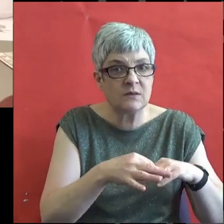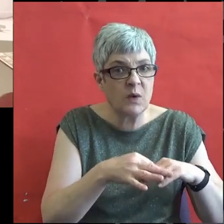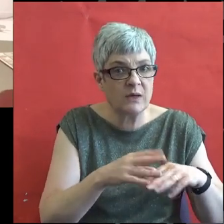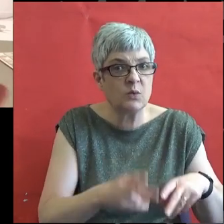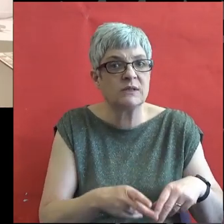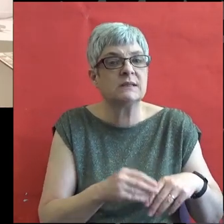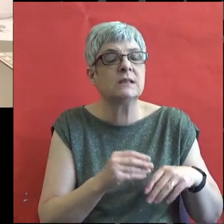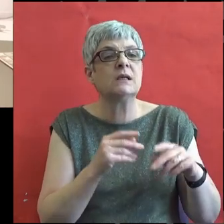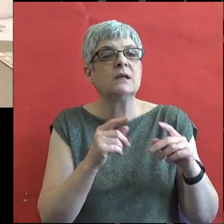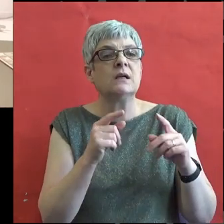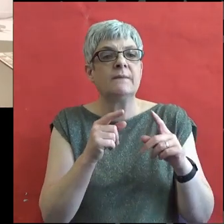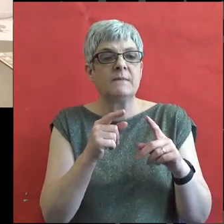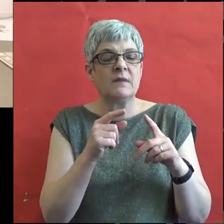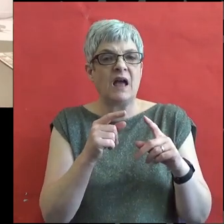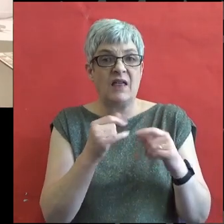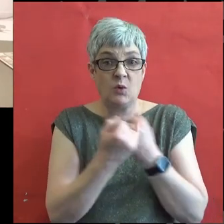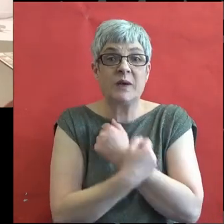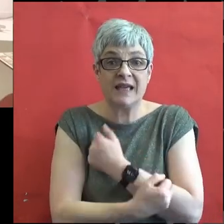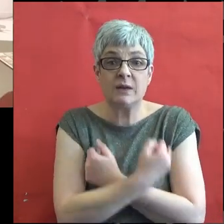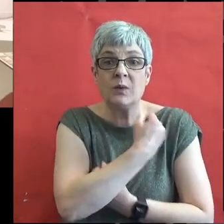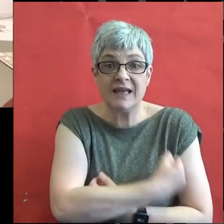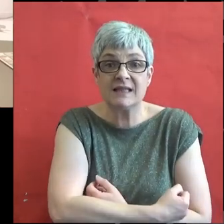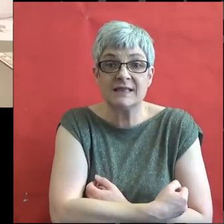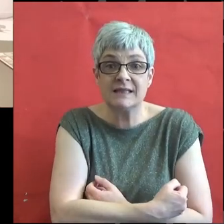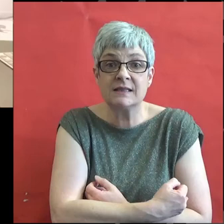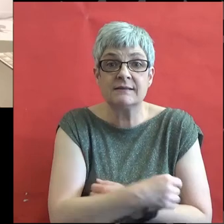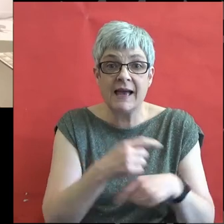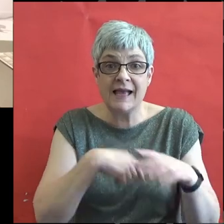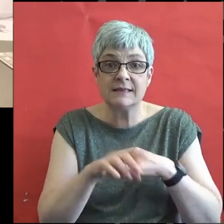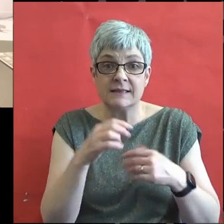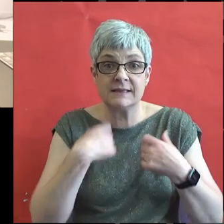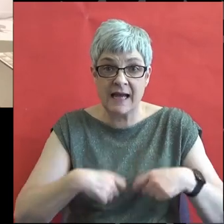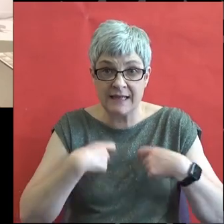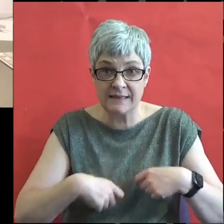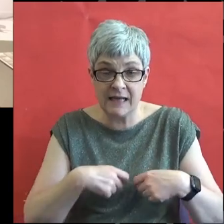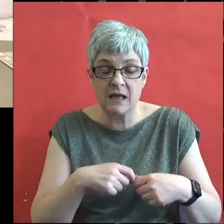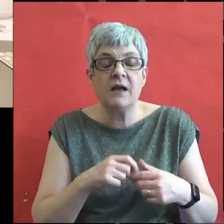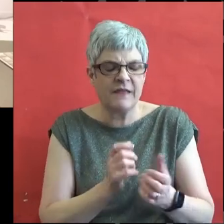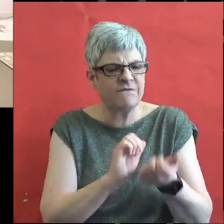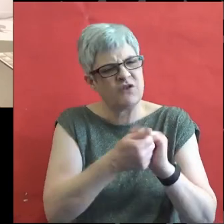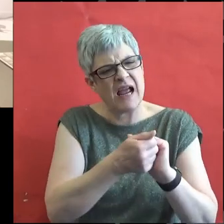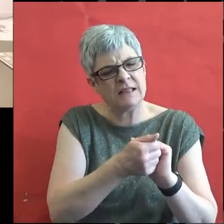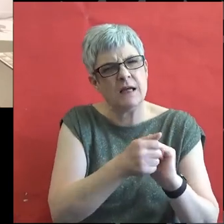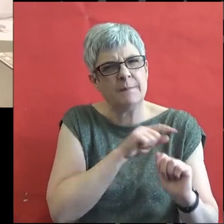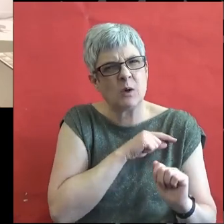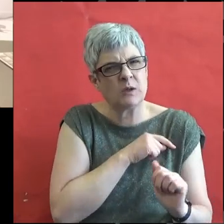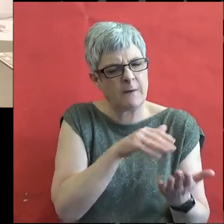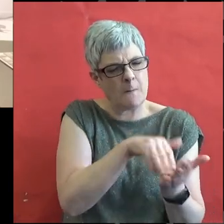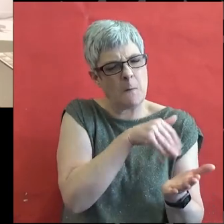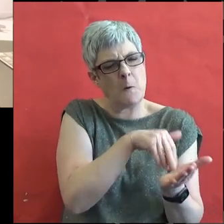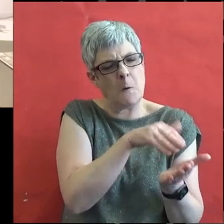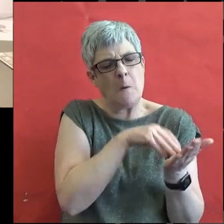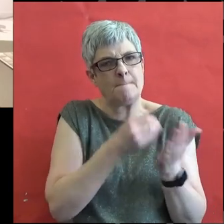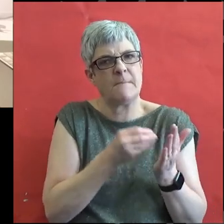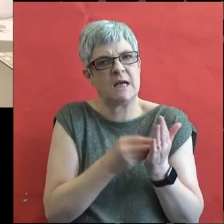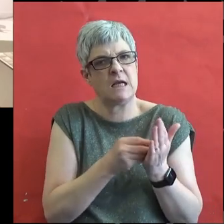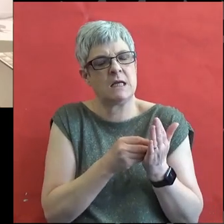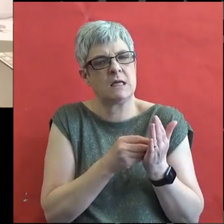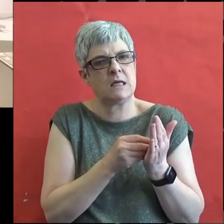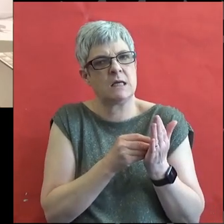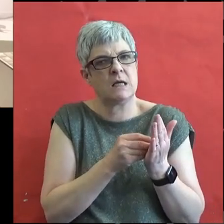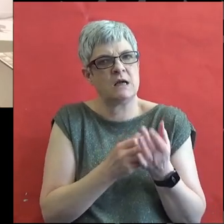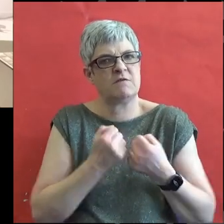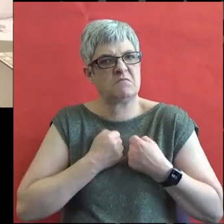in society. They befriend them to extract from them money to use for their own lifestyles.